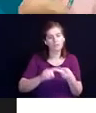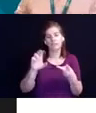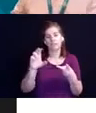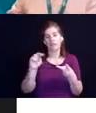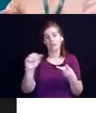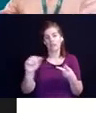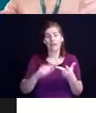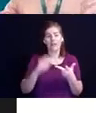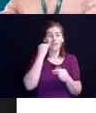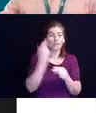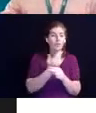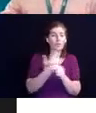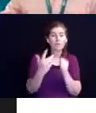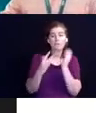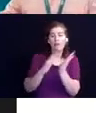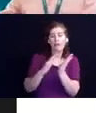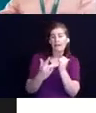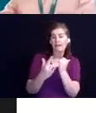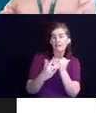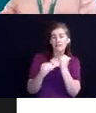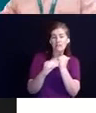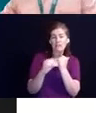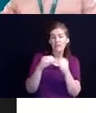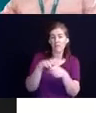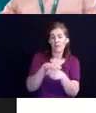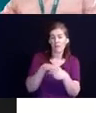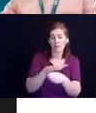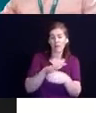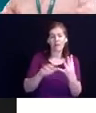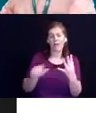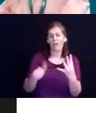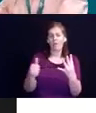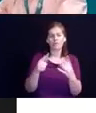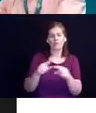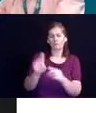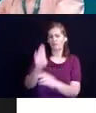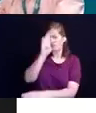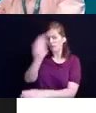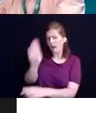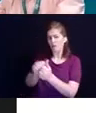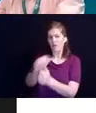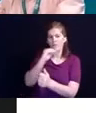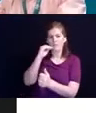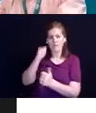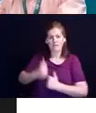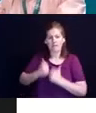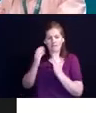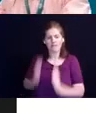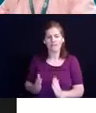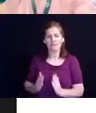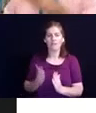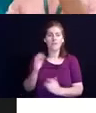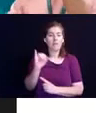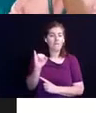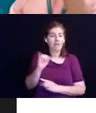use medication technicians or assistants in your area, and anyone else who works directly with residents. It might be an infection preventionist,